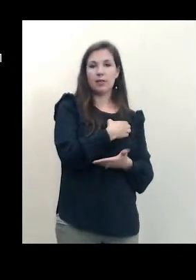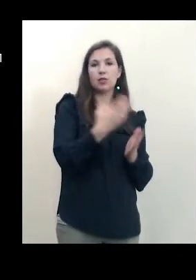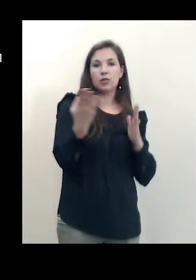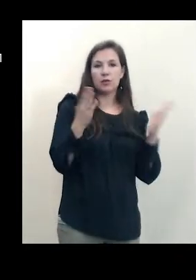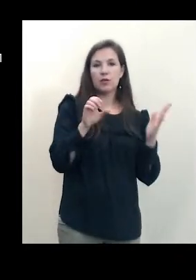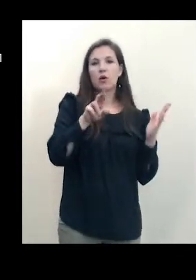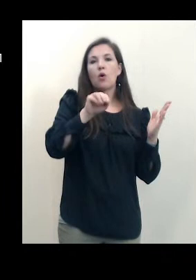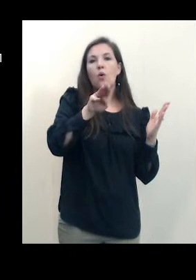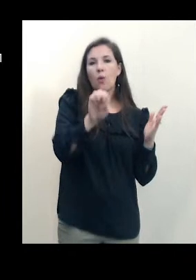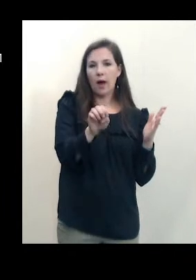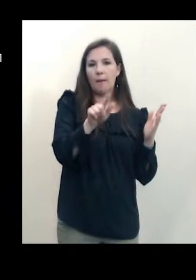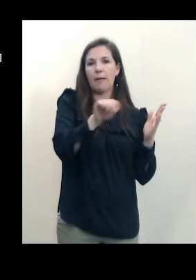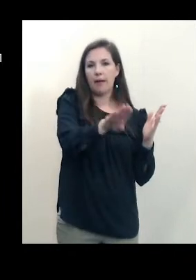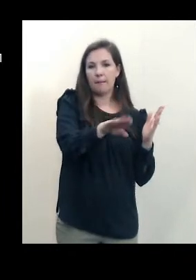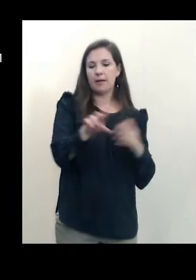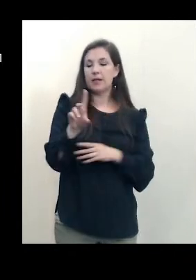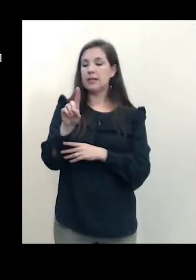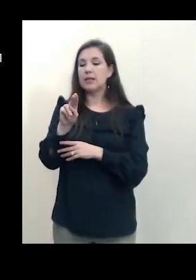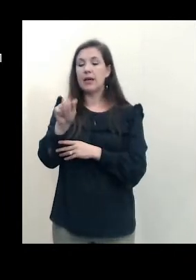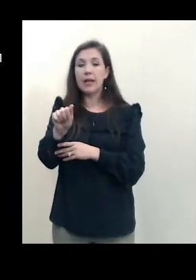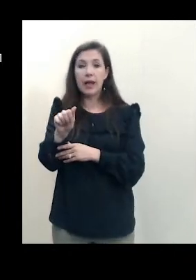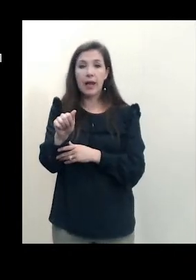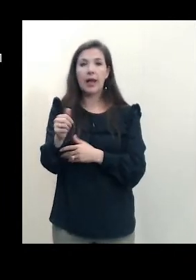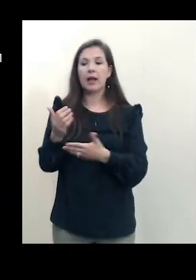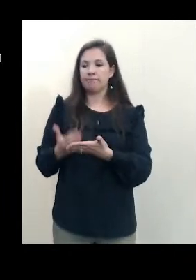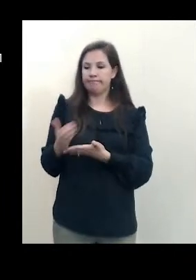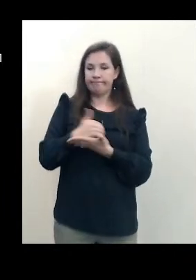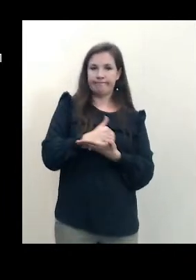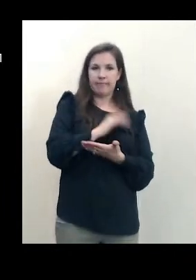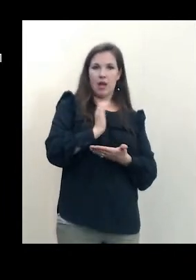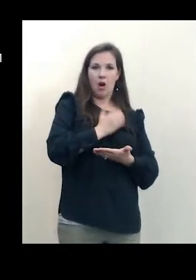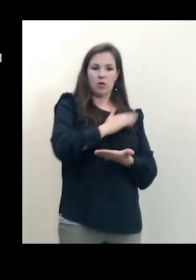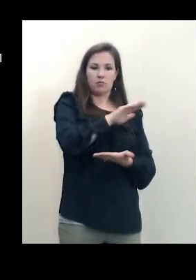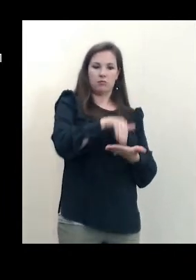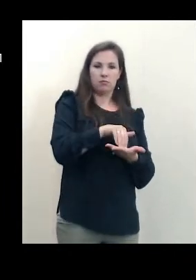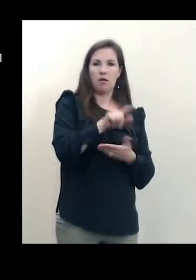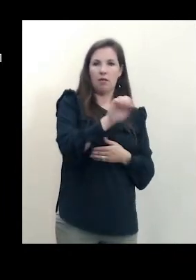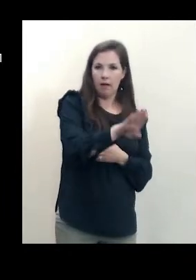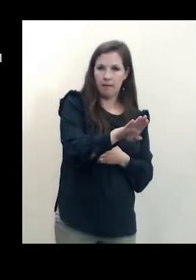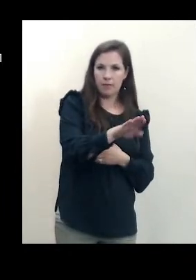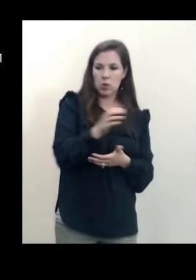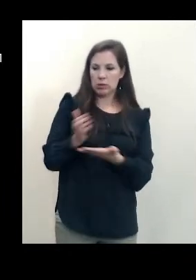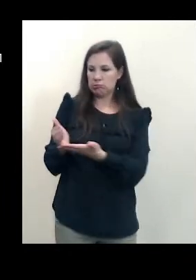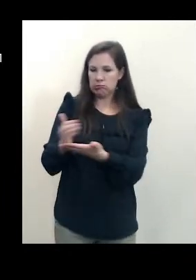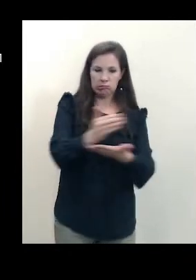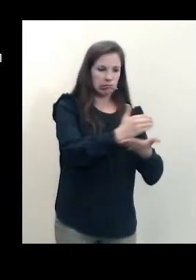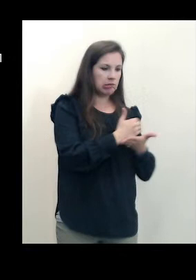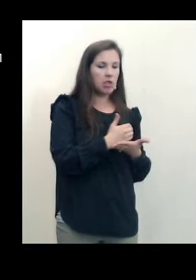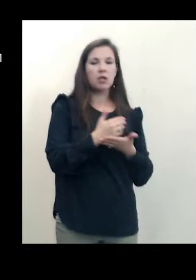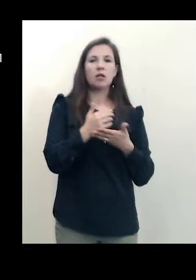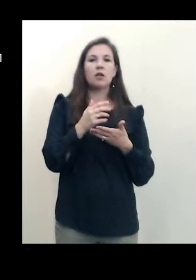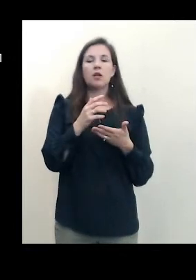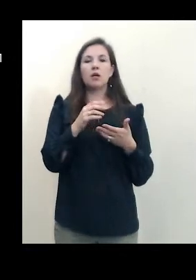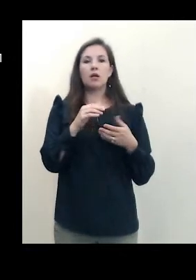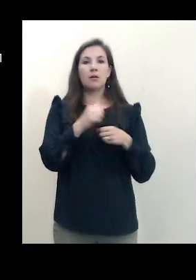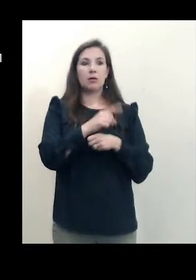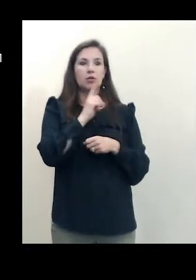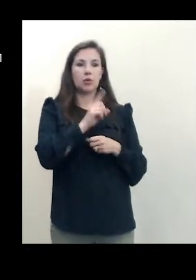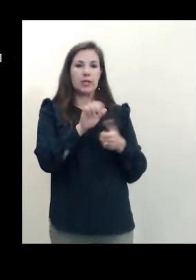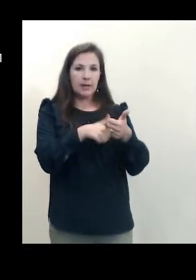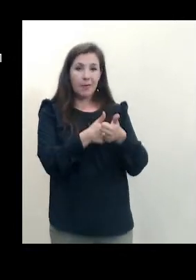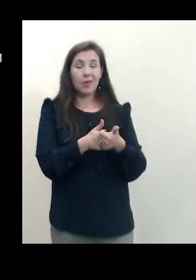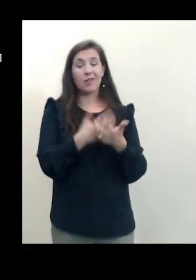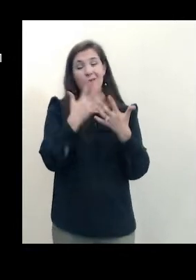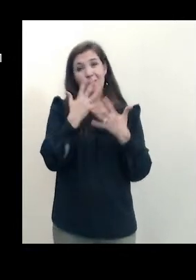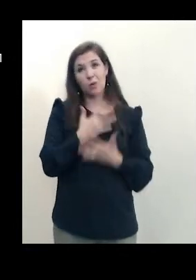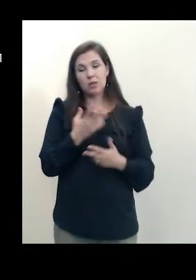Lab. DNA data comes to the Central Police Services Crime Lab. And so we need to ensure we're keeping up with what unfortunately has been